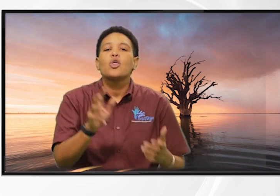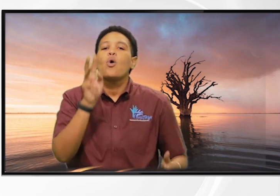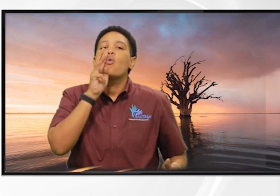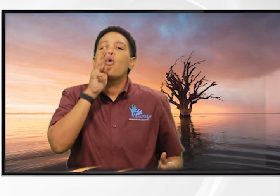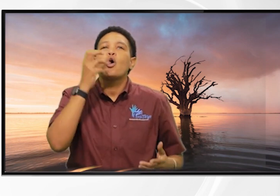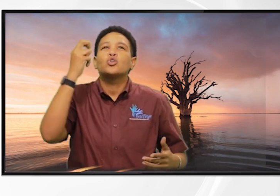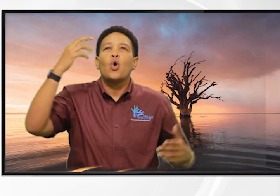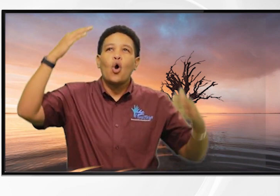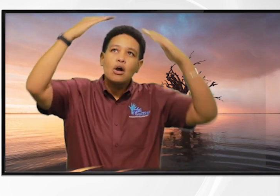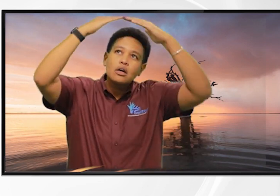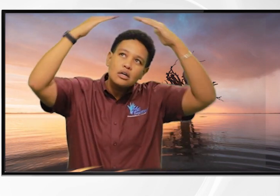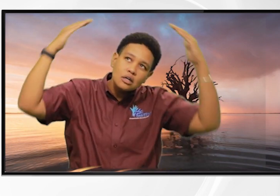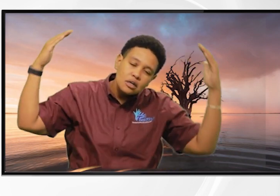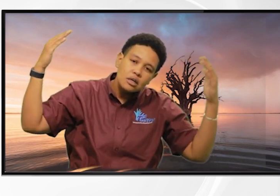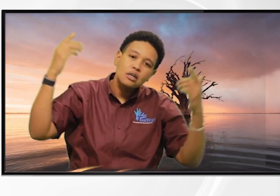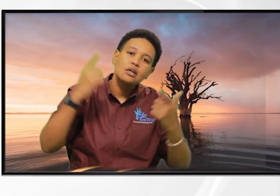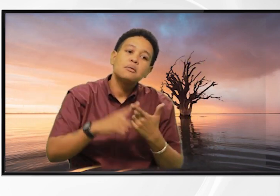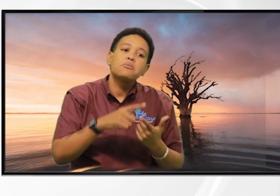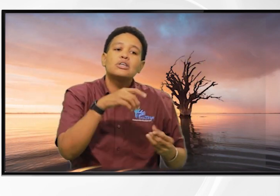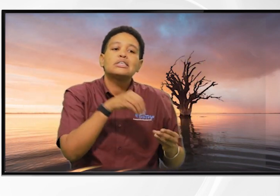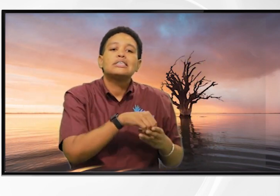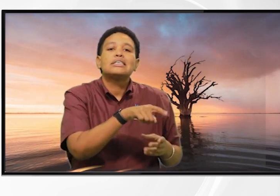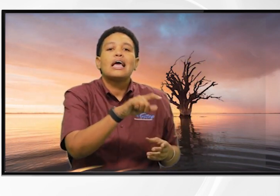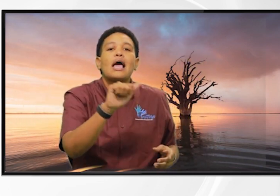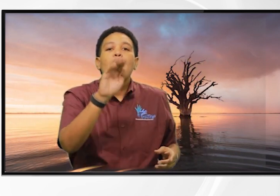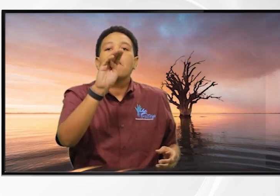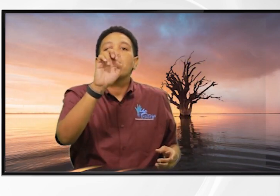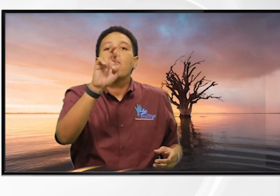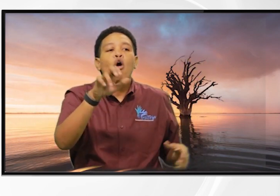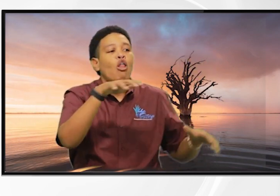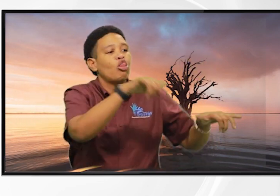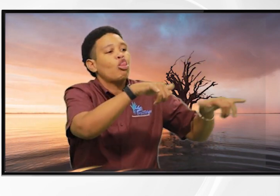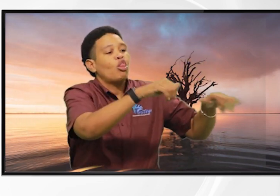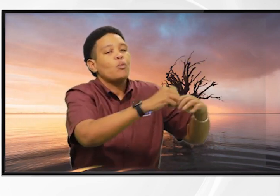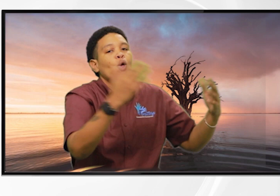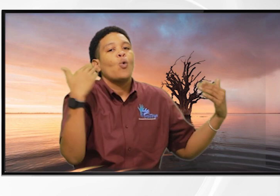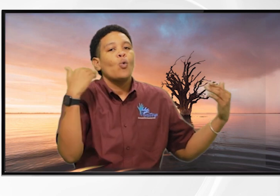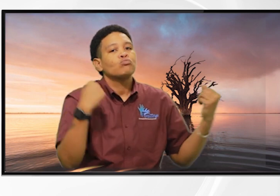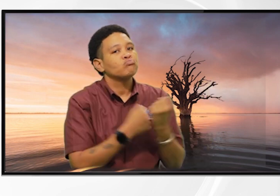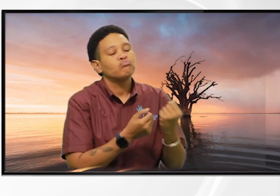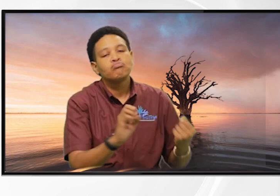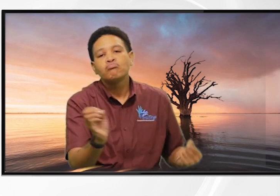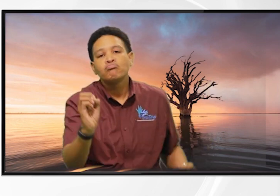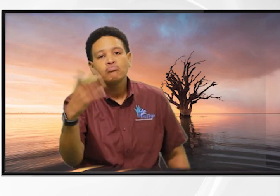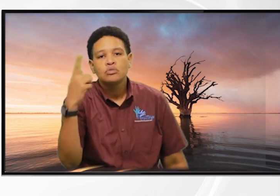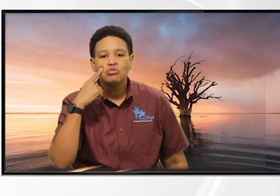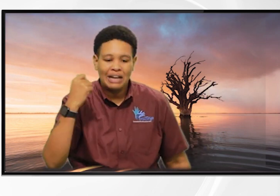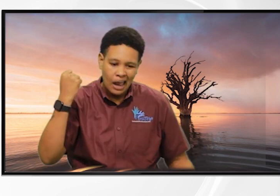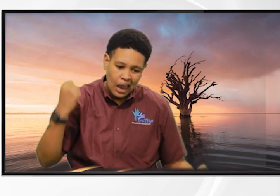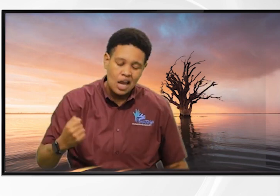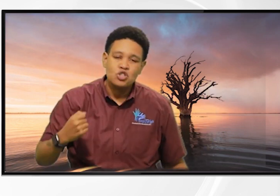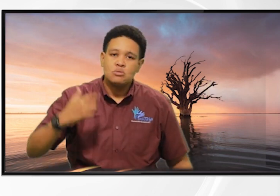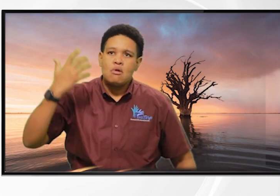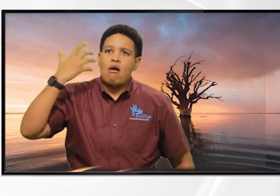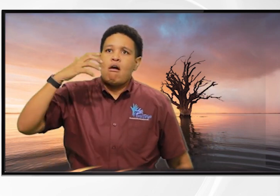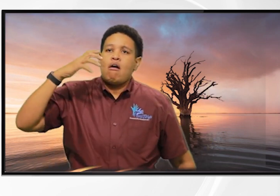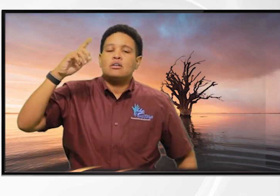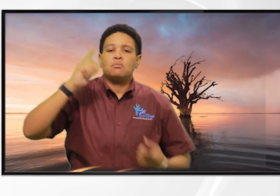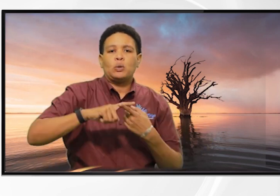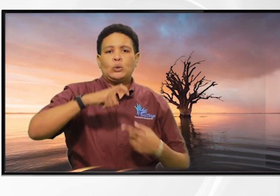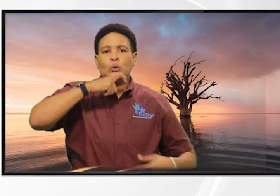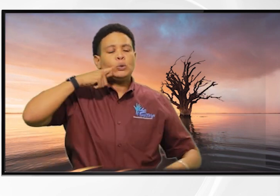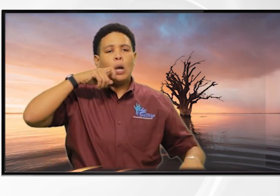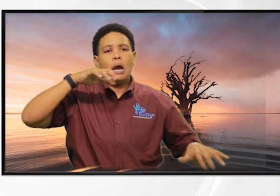shade, and in broilers without any cooling aids. Extreme temperatures, droughts, and other